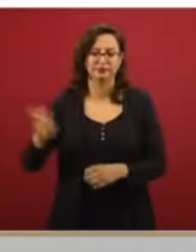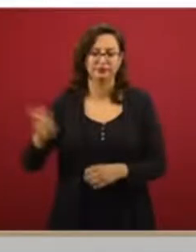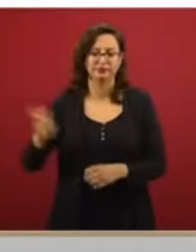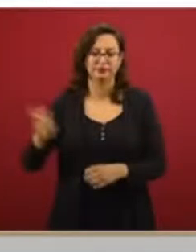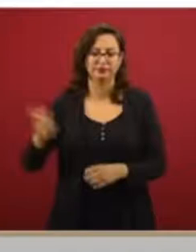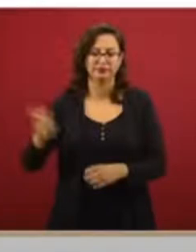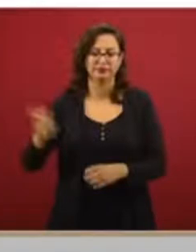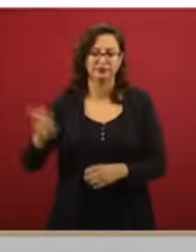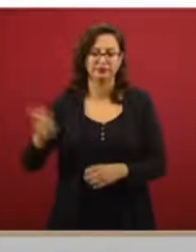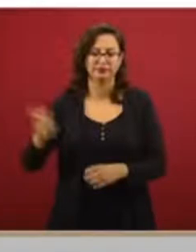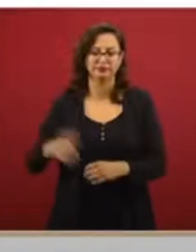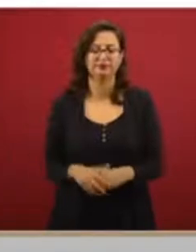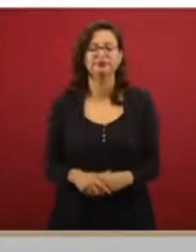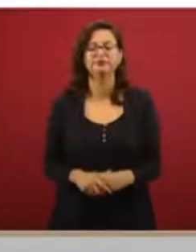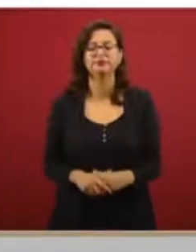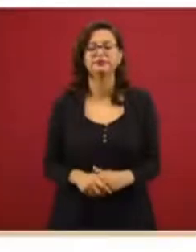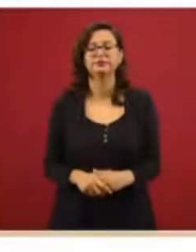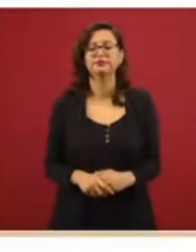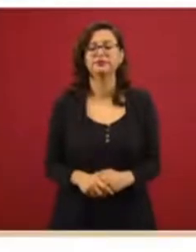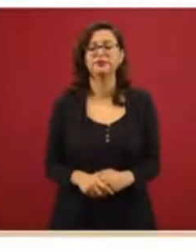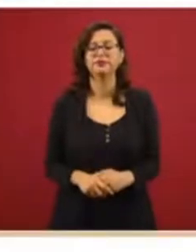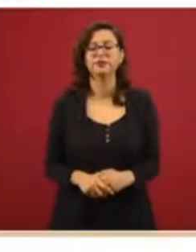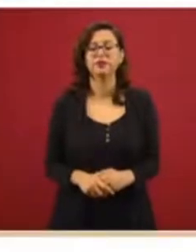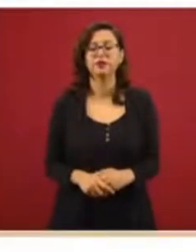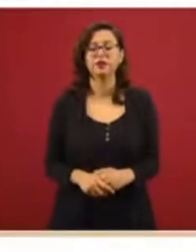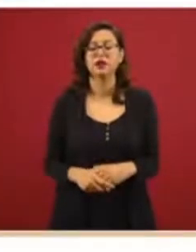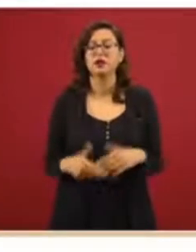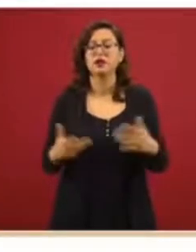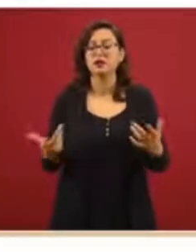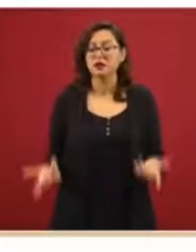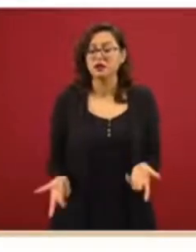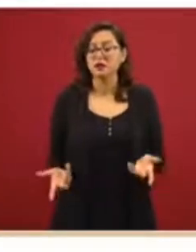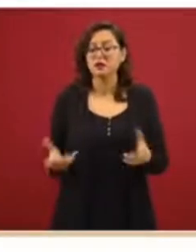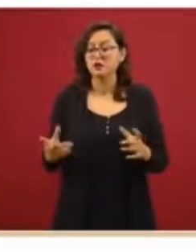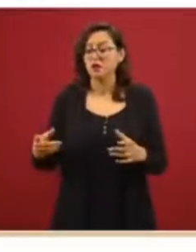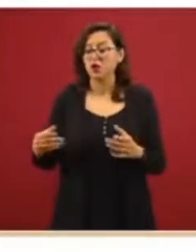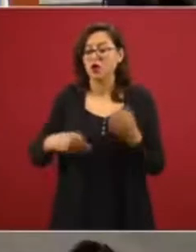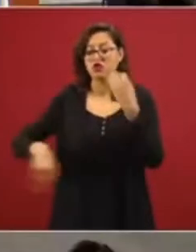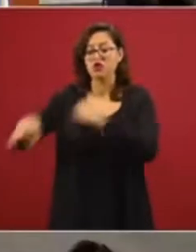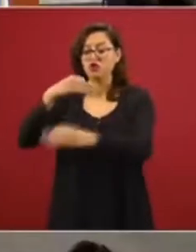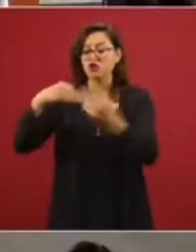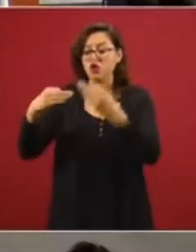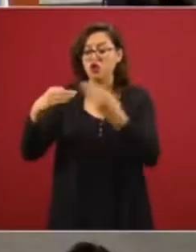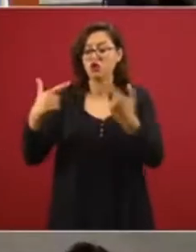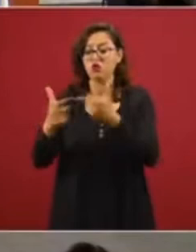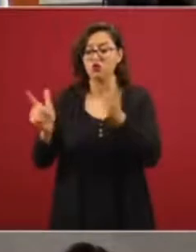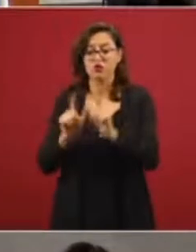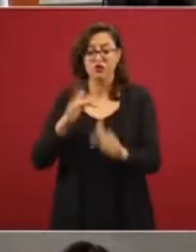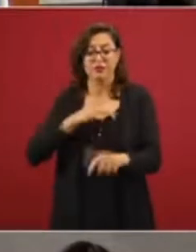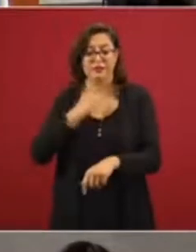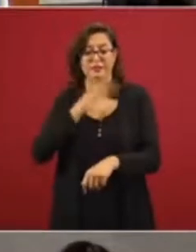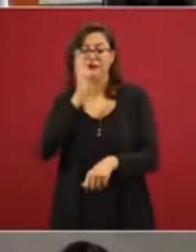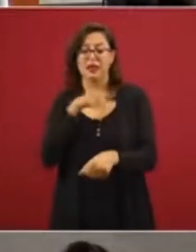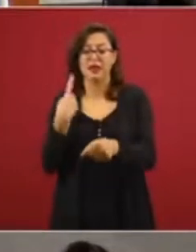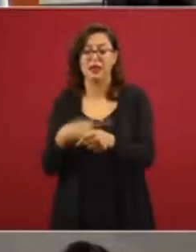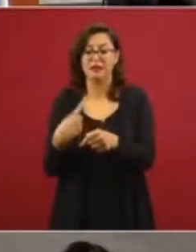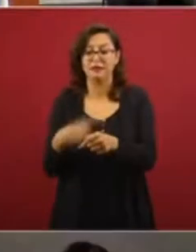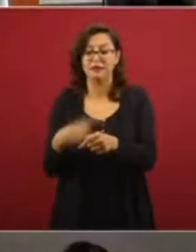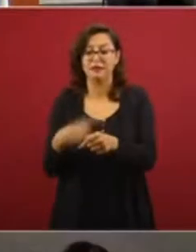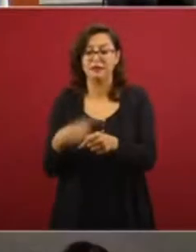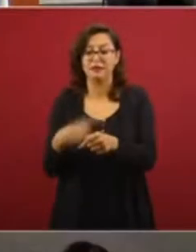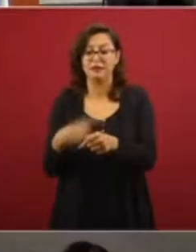que 43% de las personas hasta en la semana 32 tenían el virus